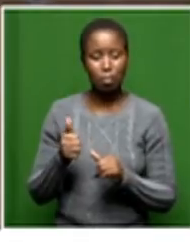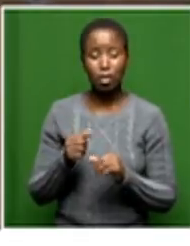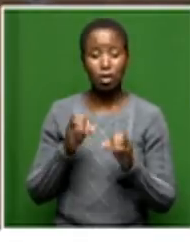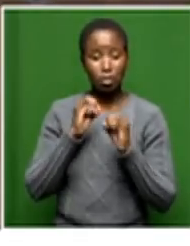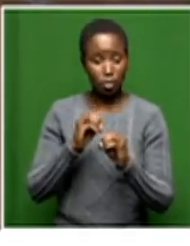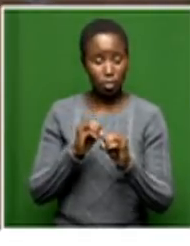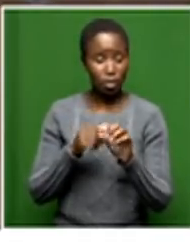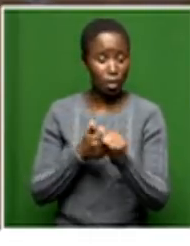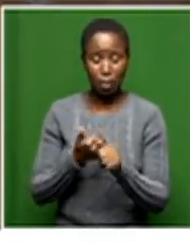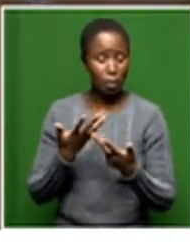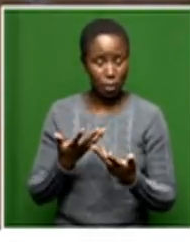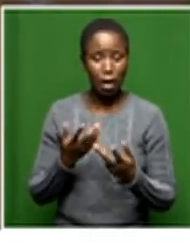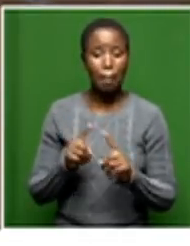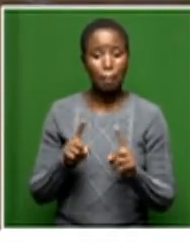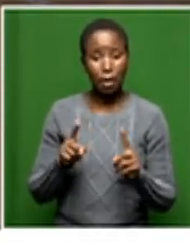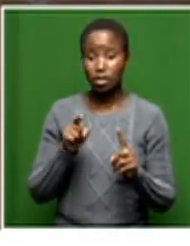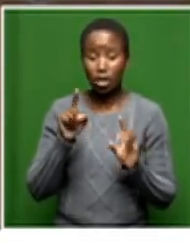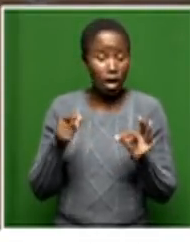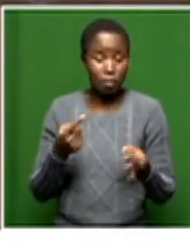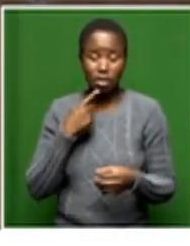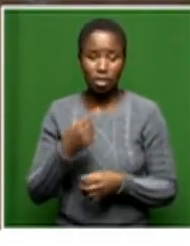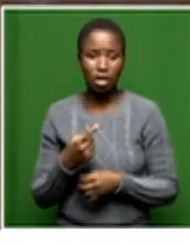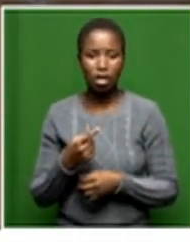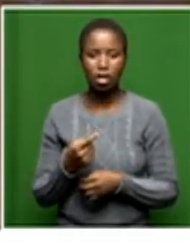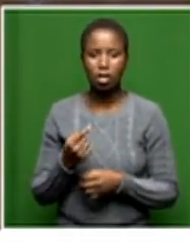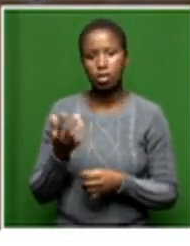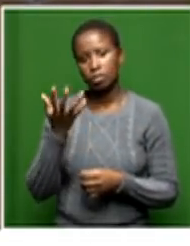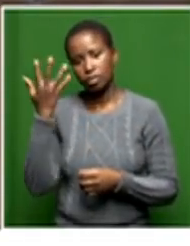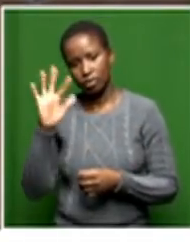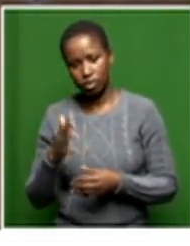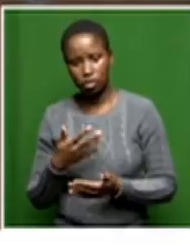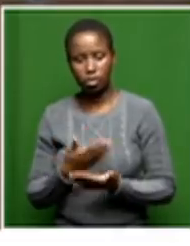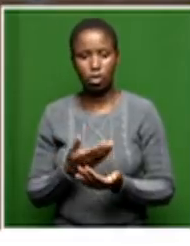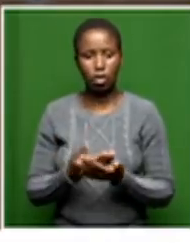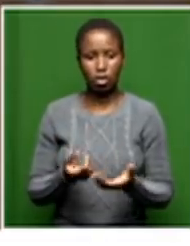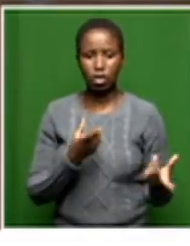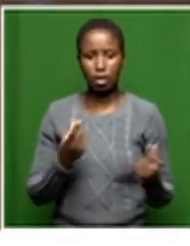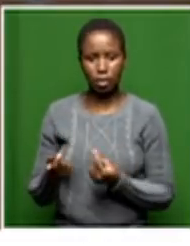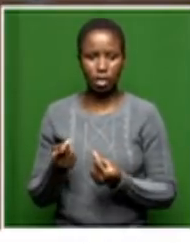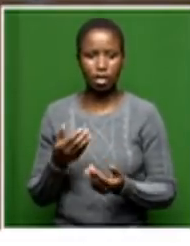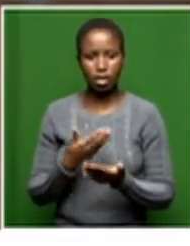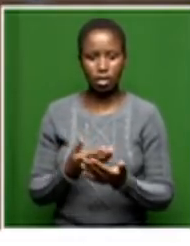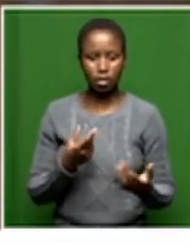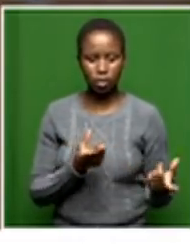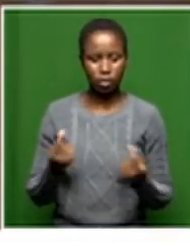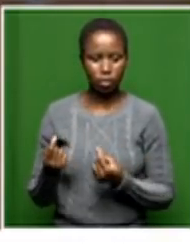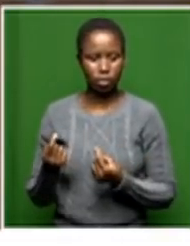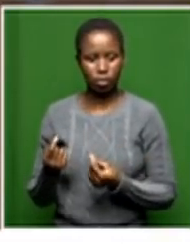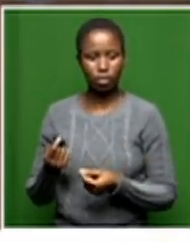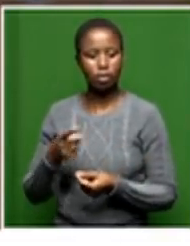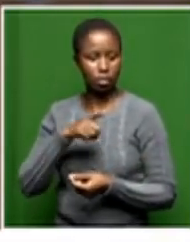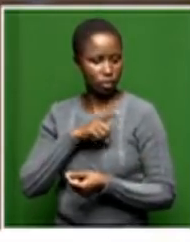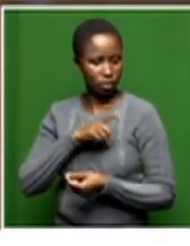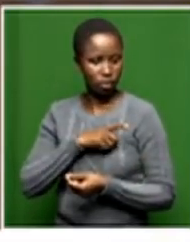be correct that somehow there was a Saul on the road to Damascus kind of moment about